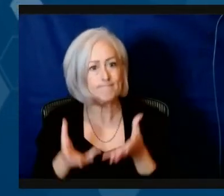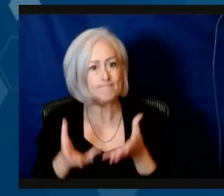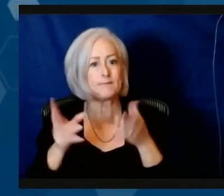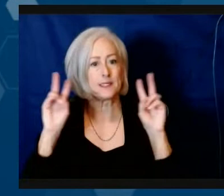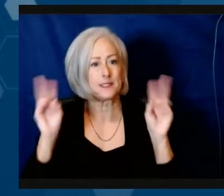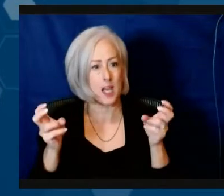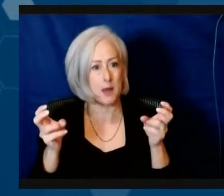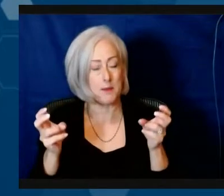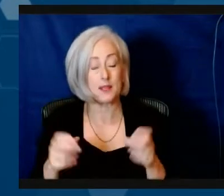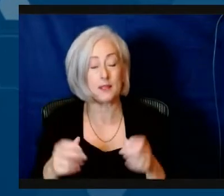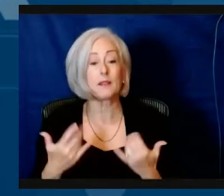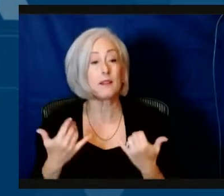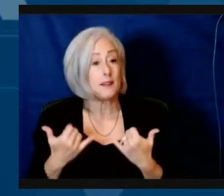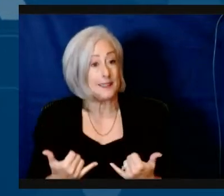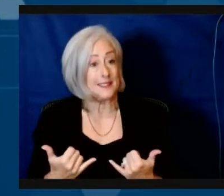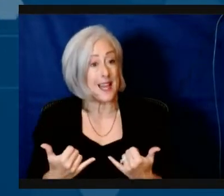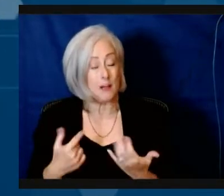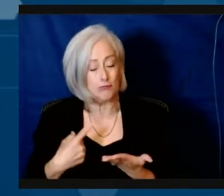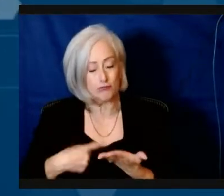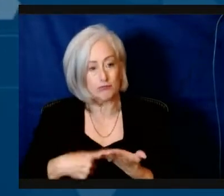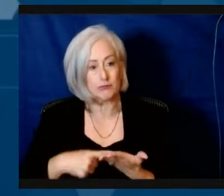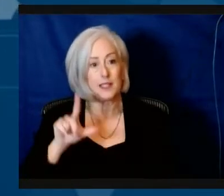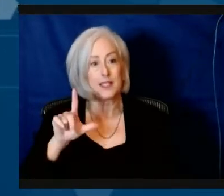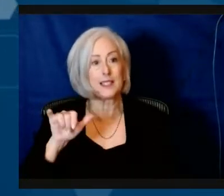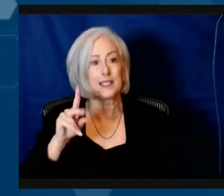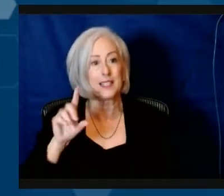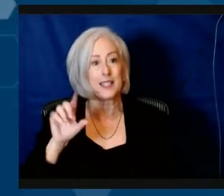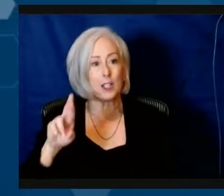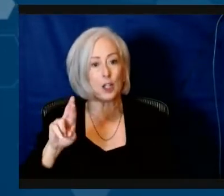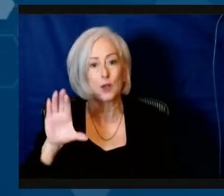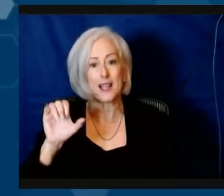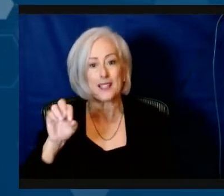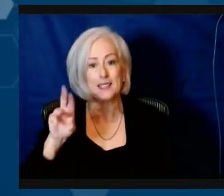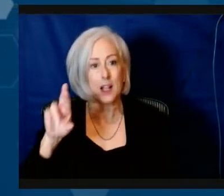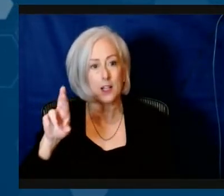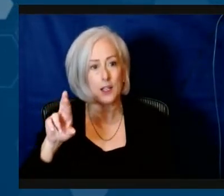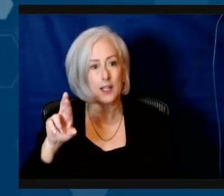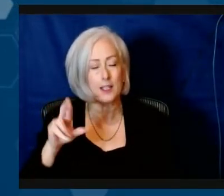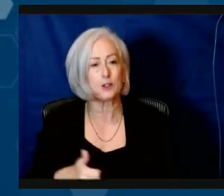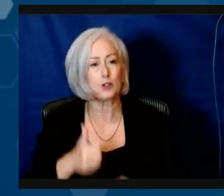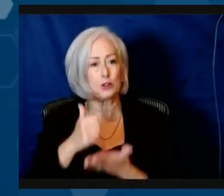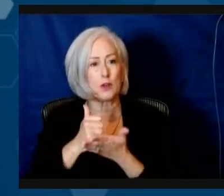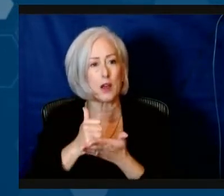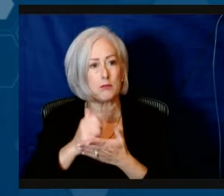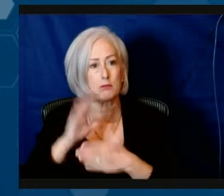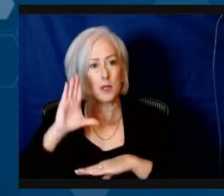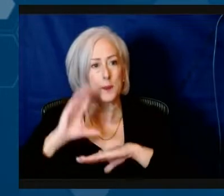cancer tumors. Guys, how is that used in space research? Why does that matter?